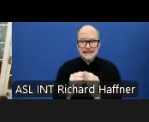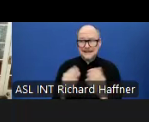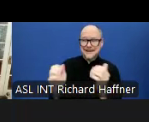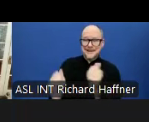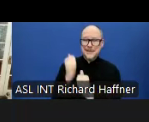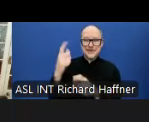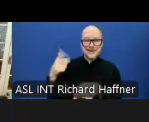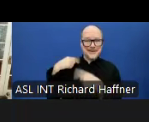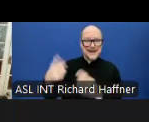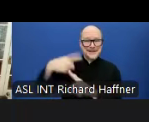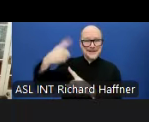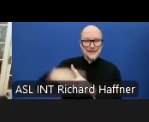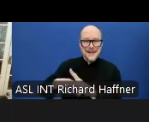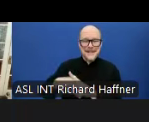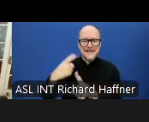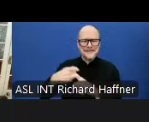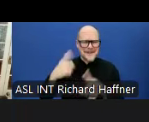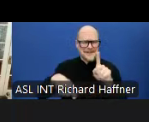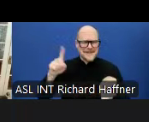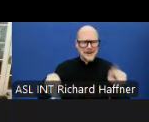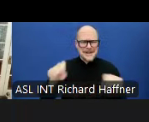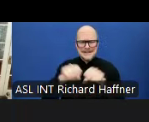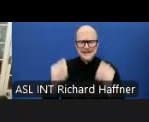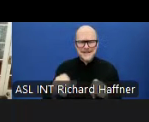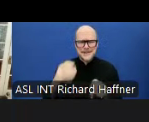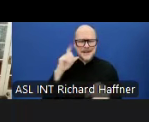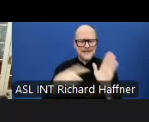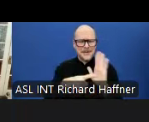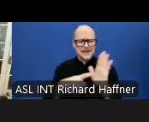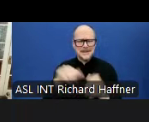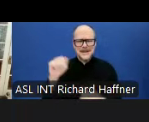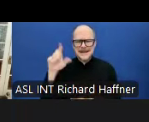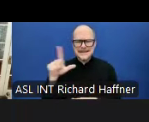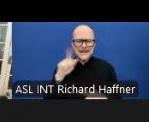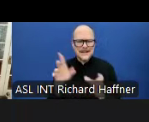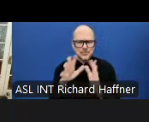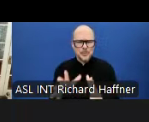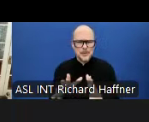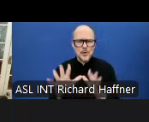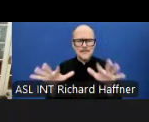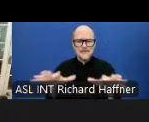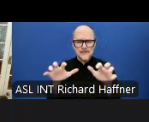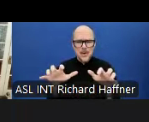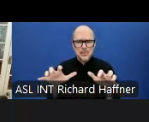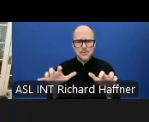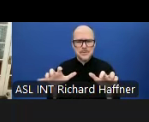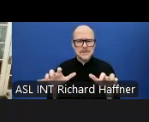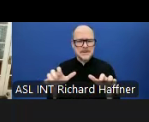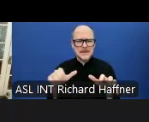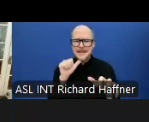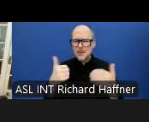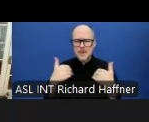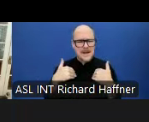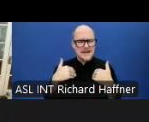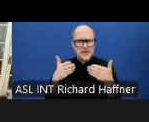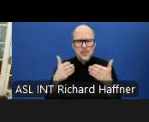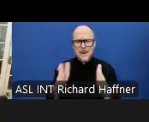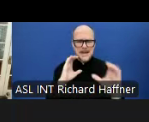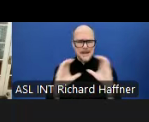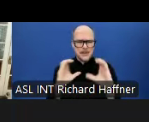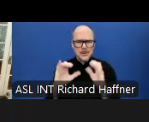month from various systems. And for example, the ASL interpreter froze. They don't have a way to communicate that to